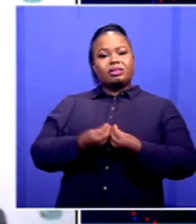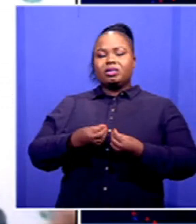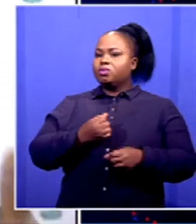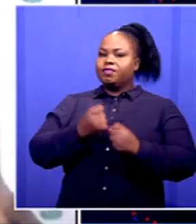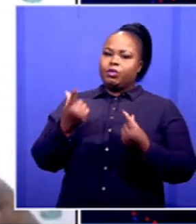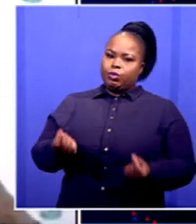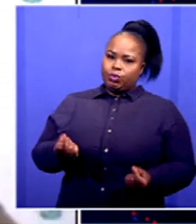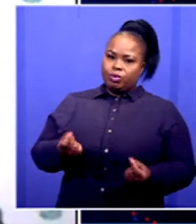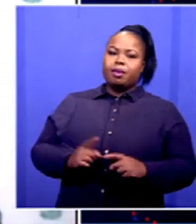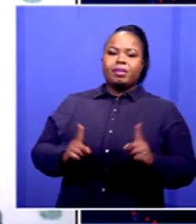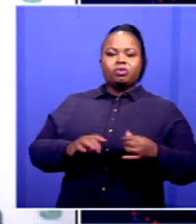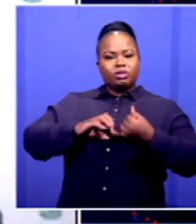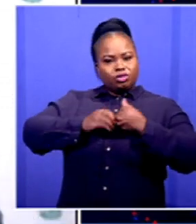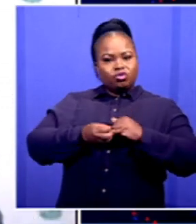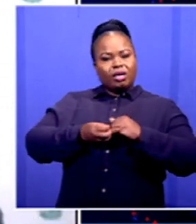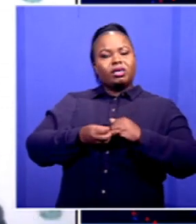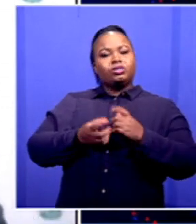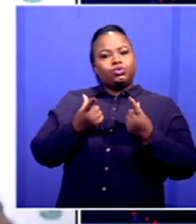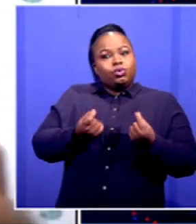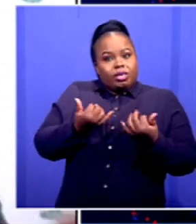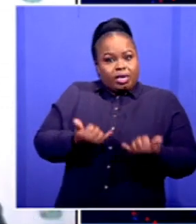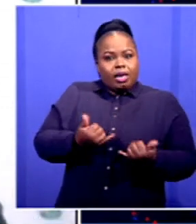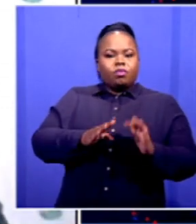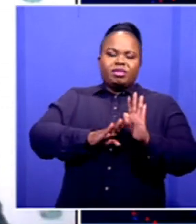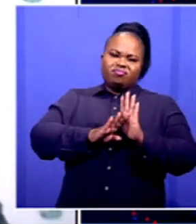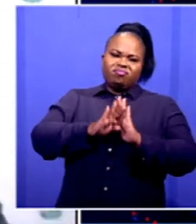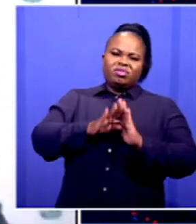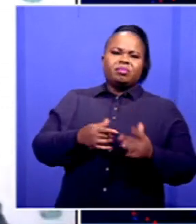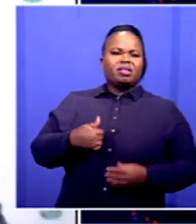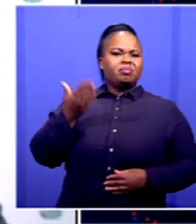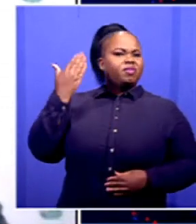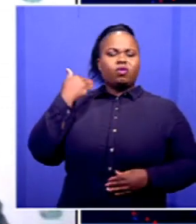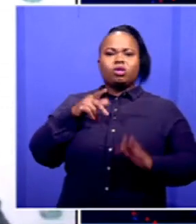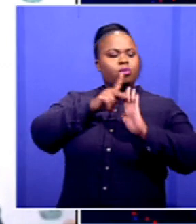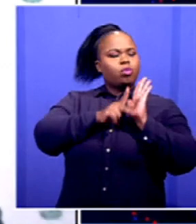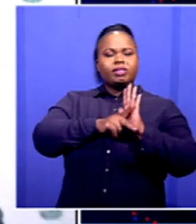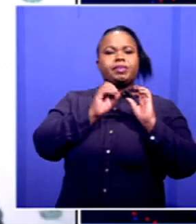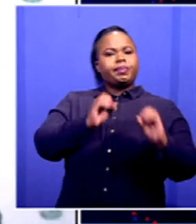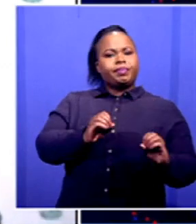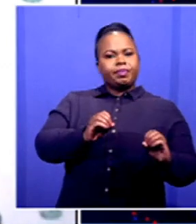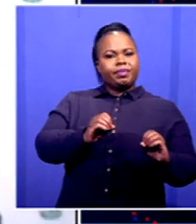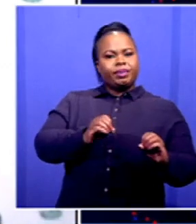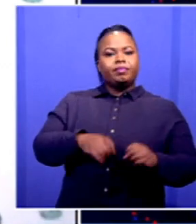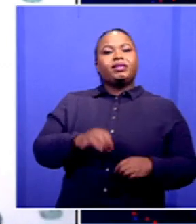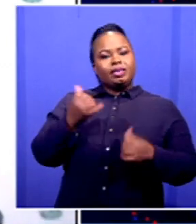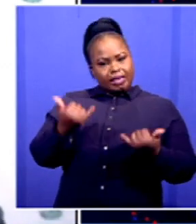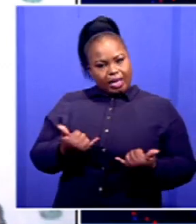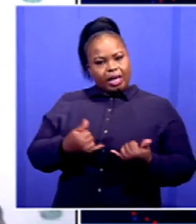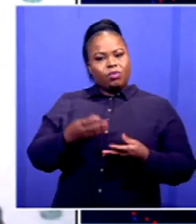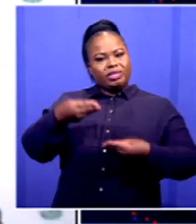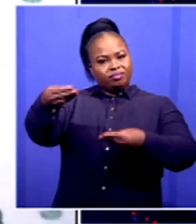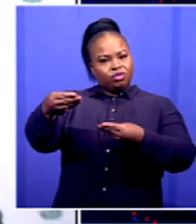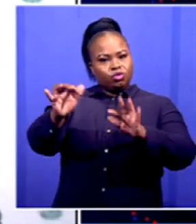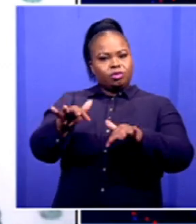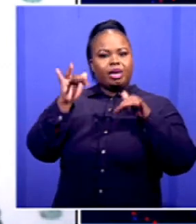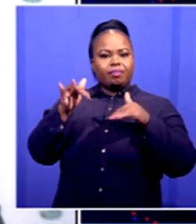well, but we are doing something about them now. We've never tabled a law, a policy of this kind. We're tabling it now.